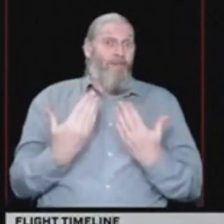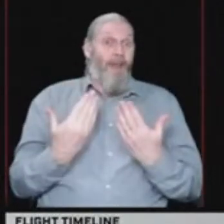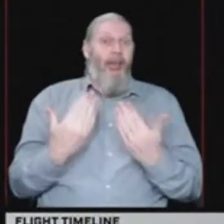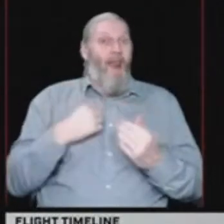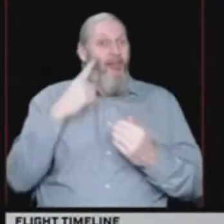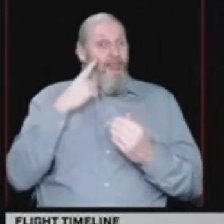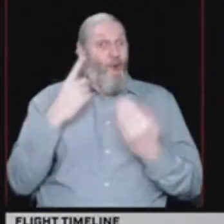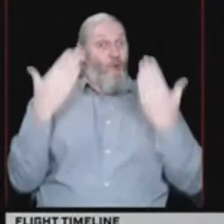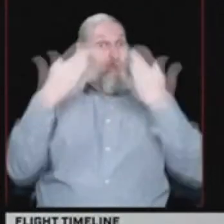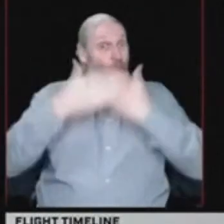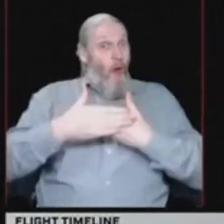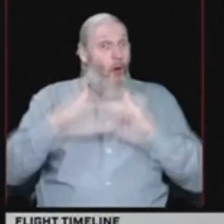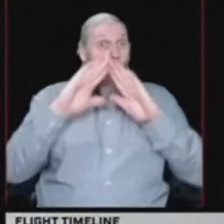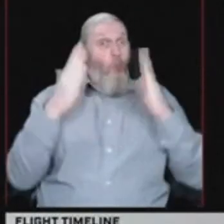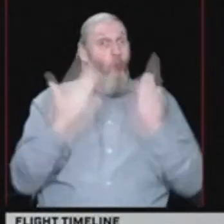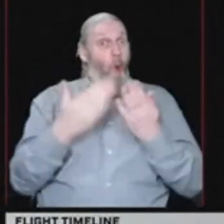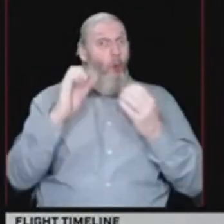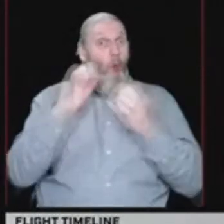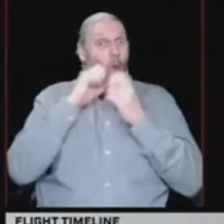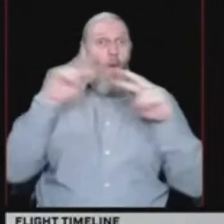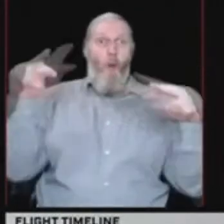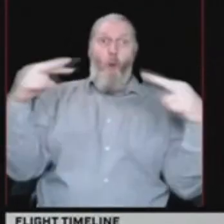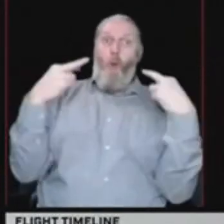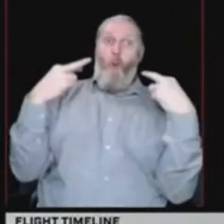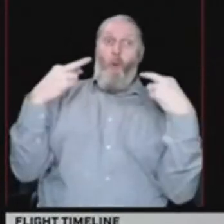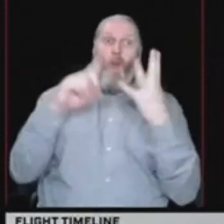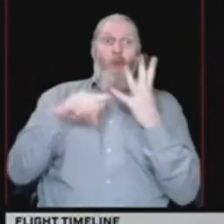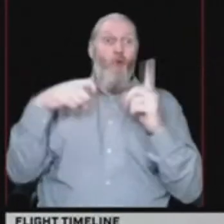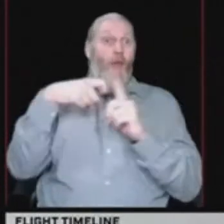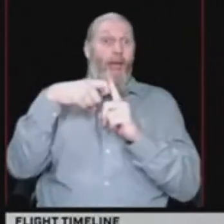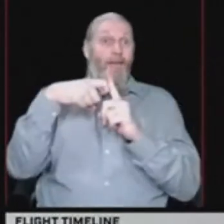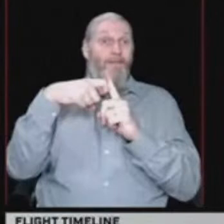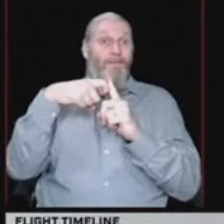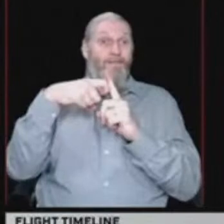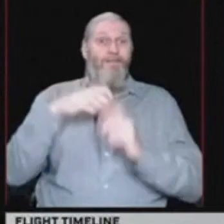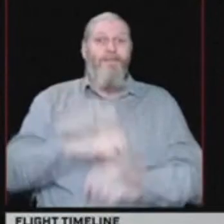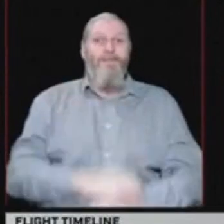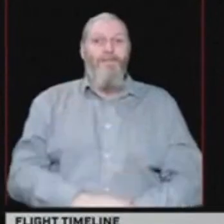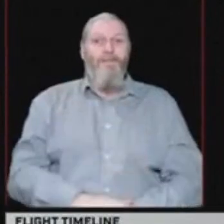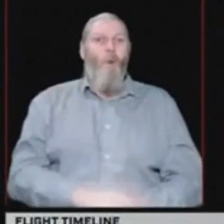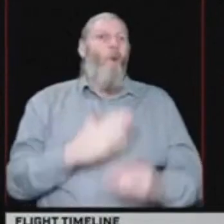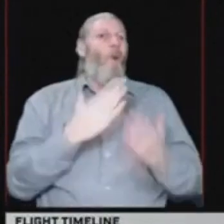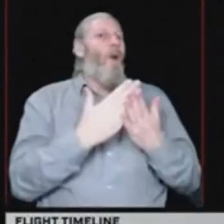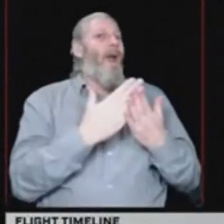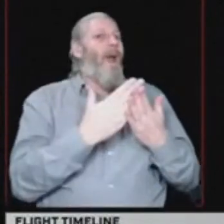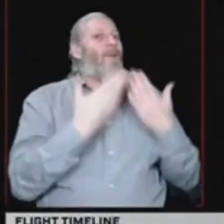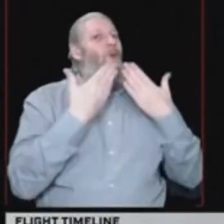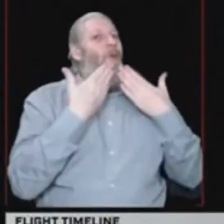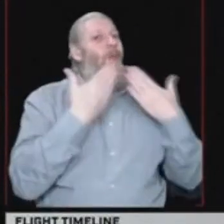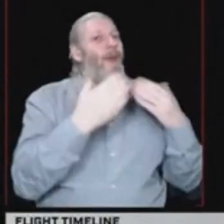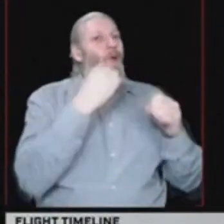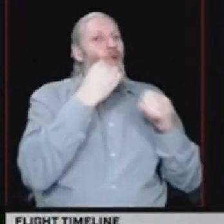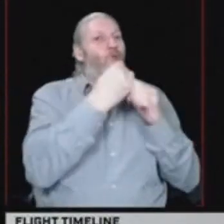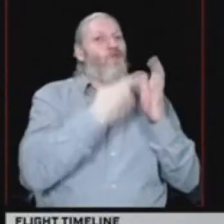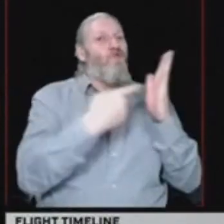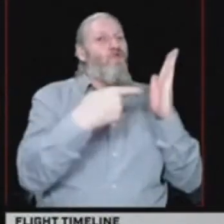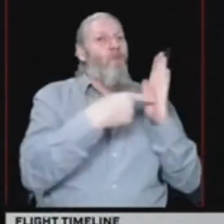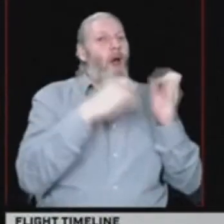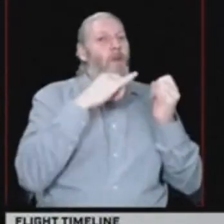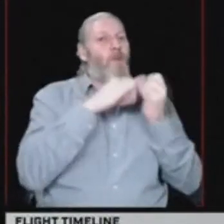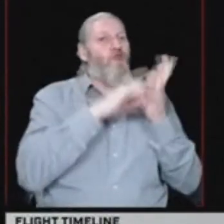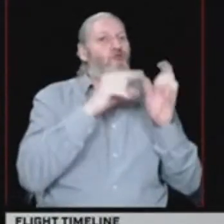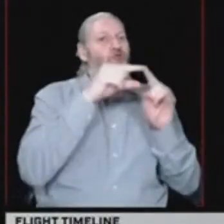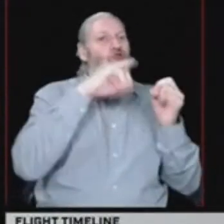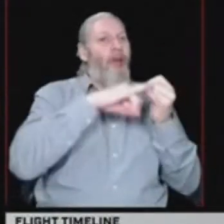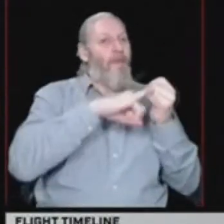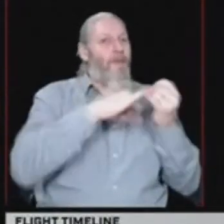Kingdom launching these satellites. All right, Secretary of State Grant Shapps, thank you so much again for your continued support. Thank you